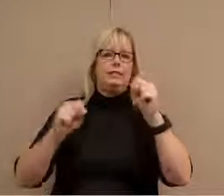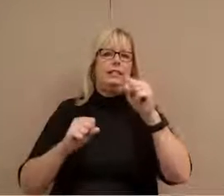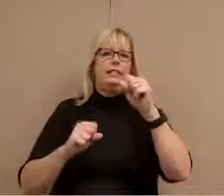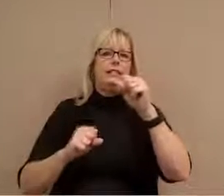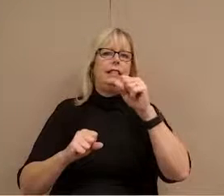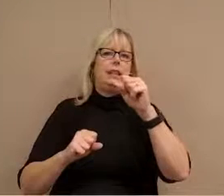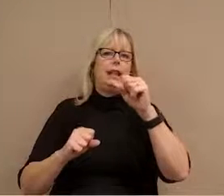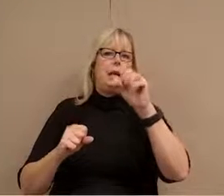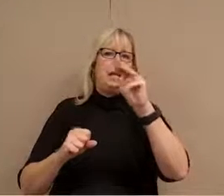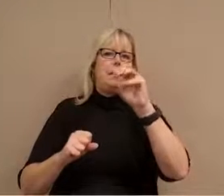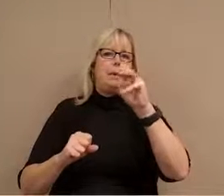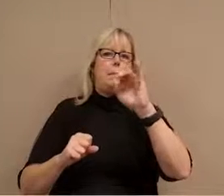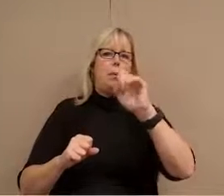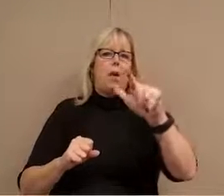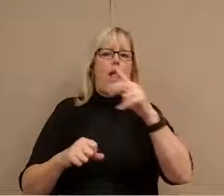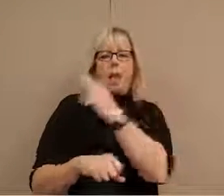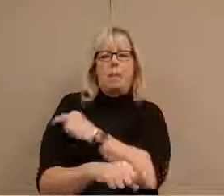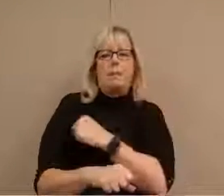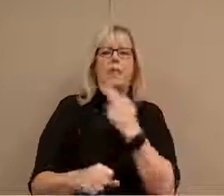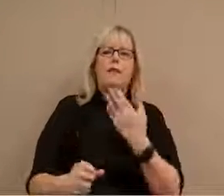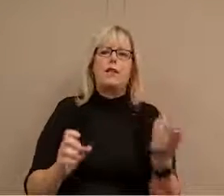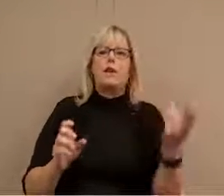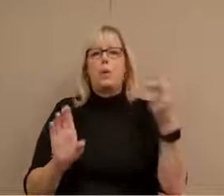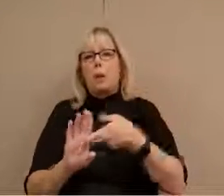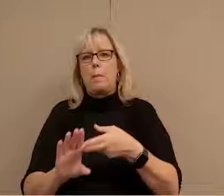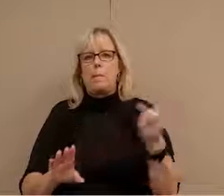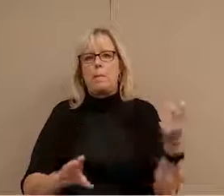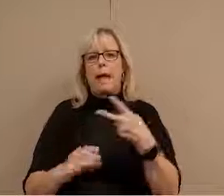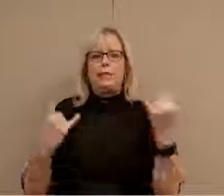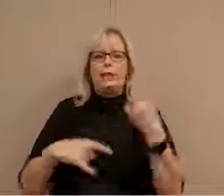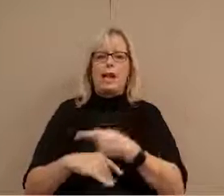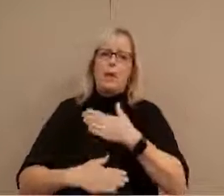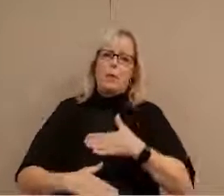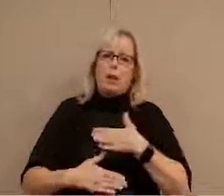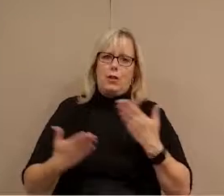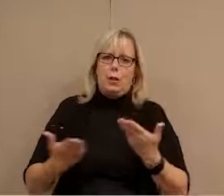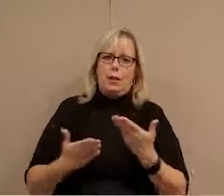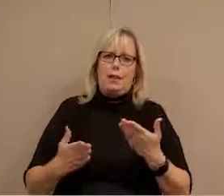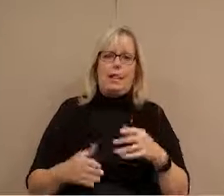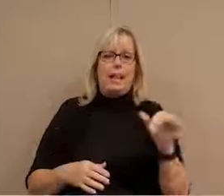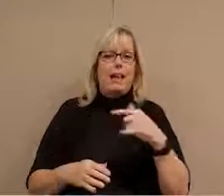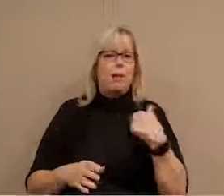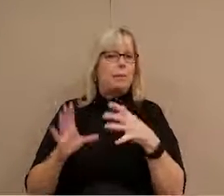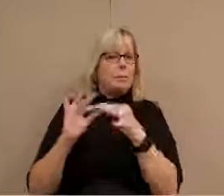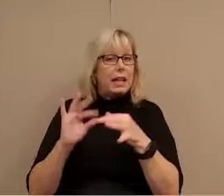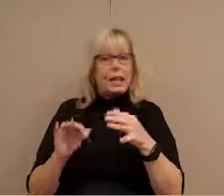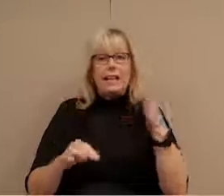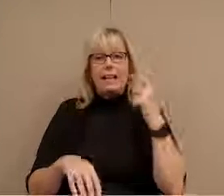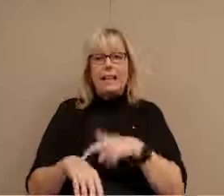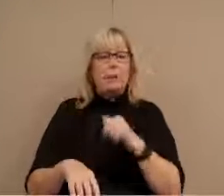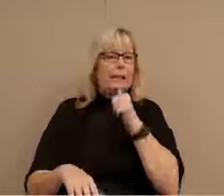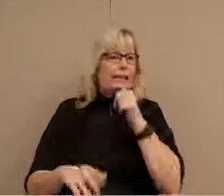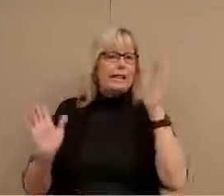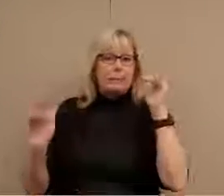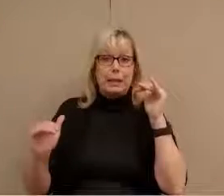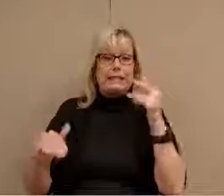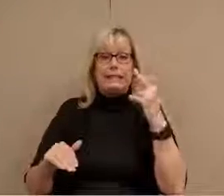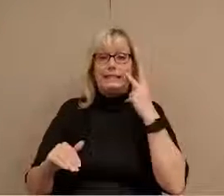Thank you for coming back today. We appreciate you being here. As we said last time, we really didn't expect